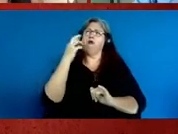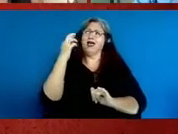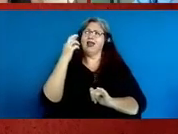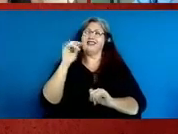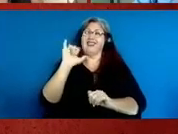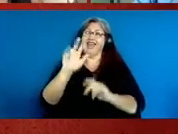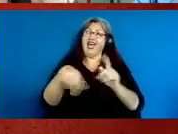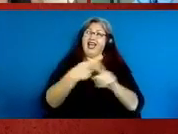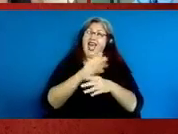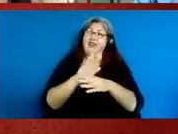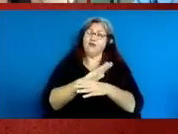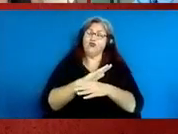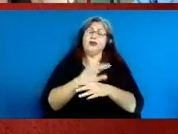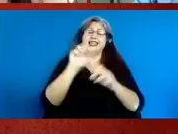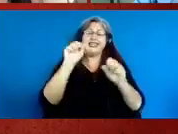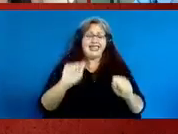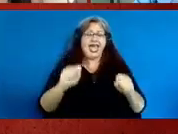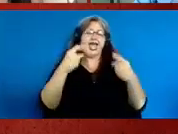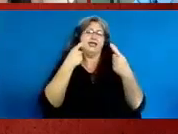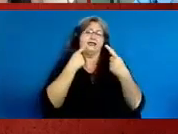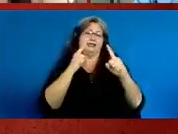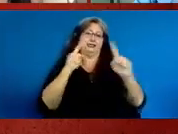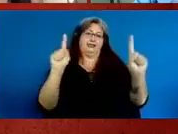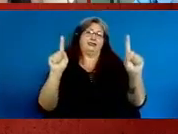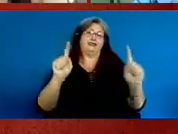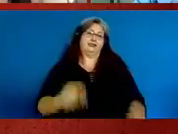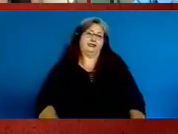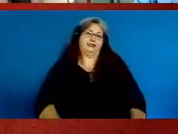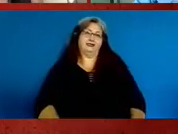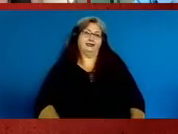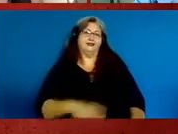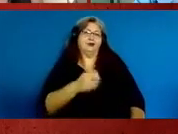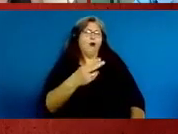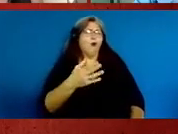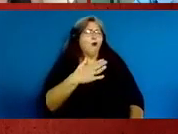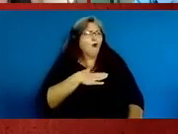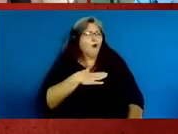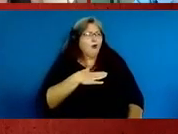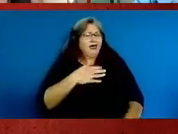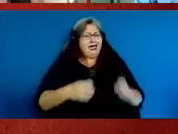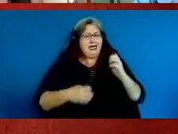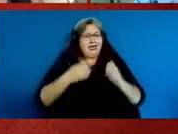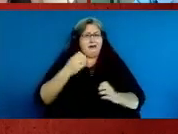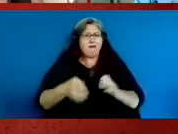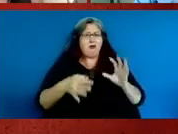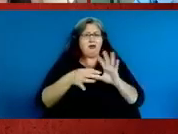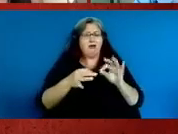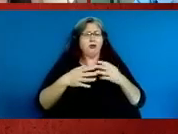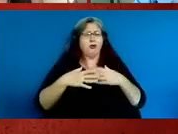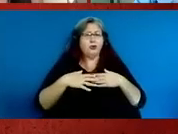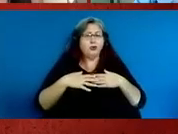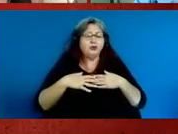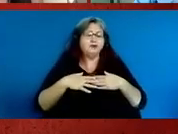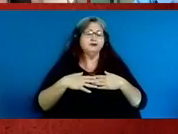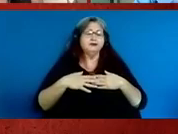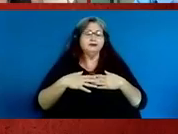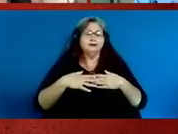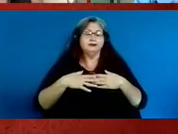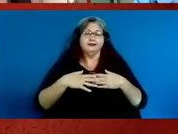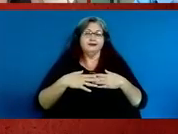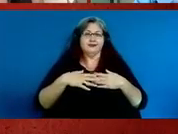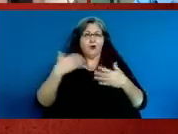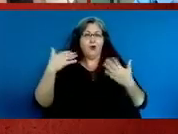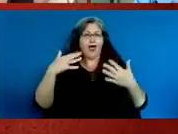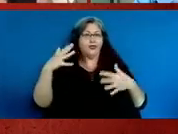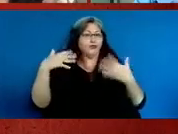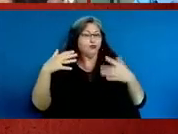films can be successful. Yeah. Oh my God, that was emotional. That was an emotional. That was crazy. Yeah,